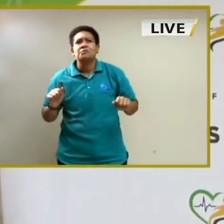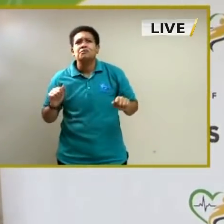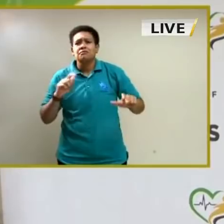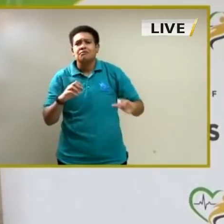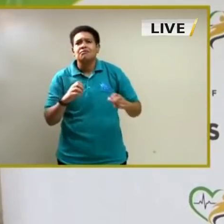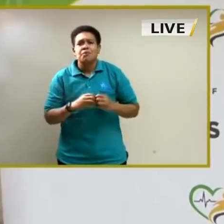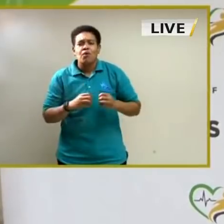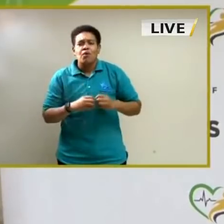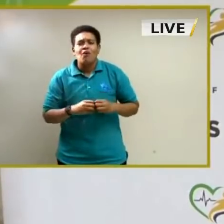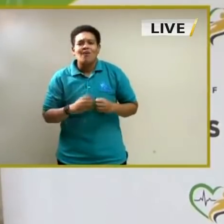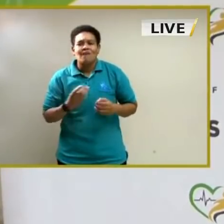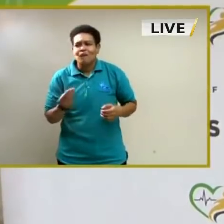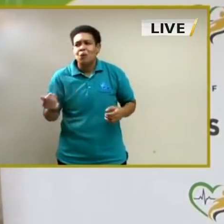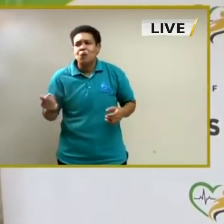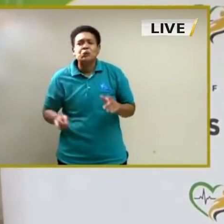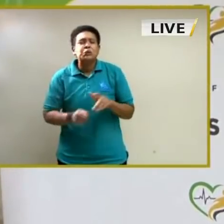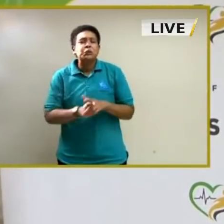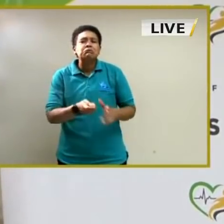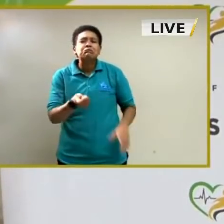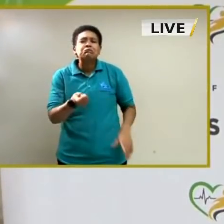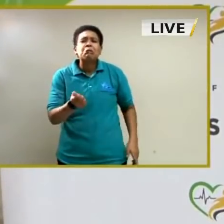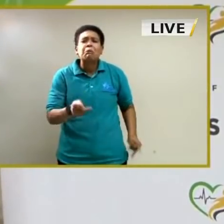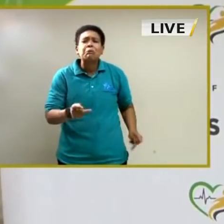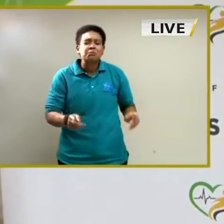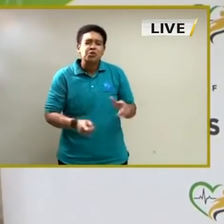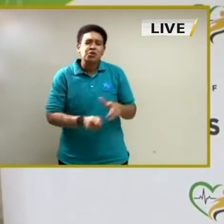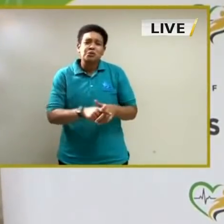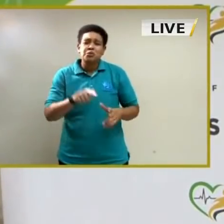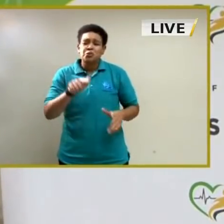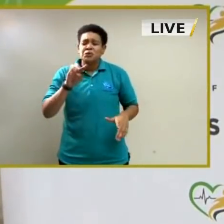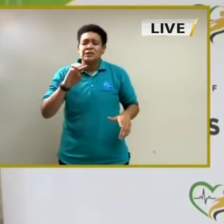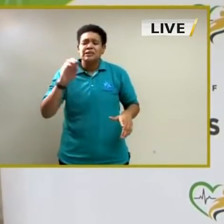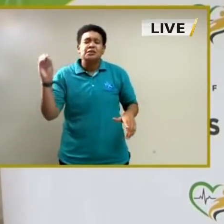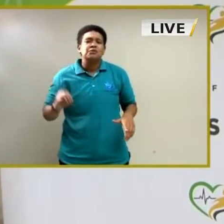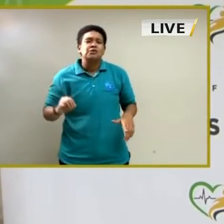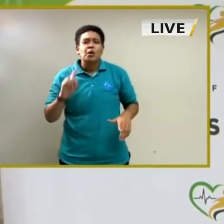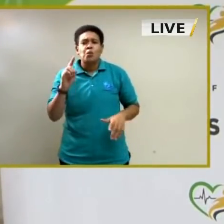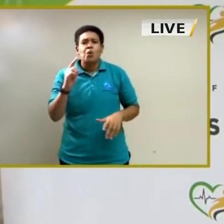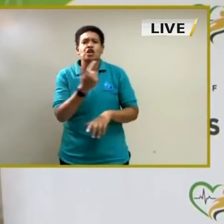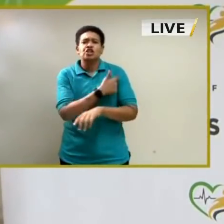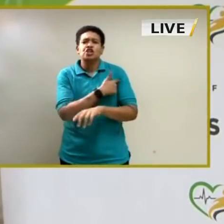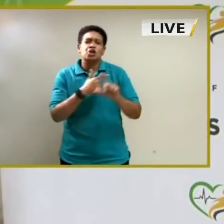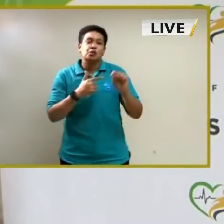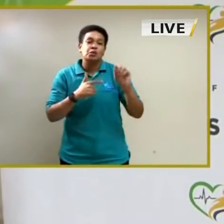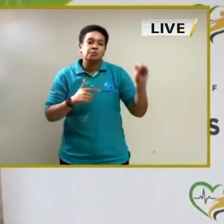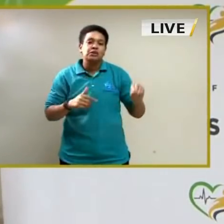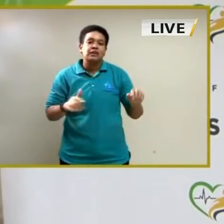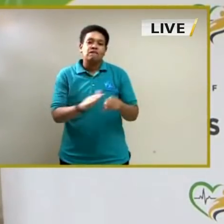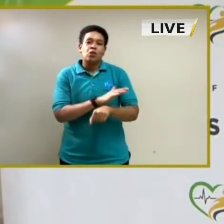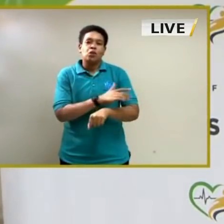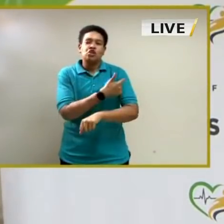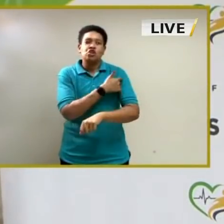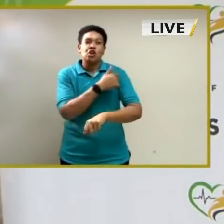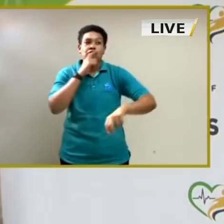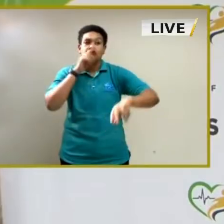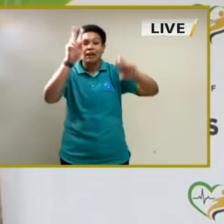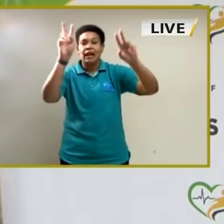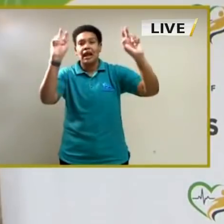low take-up, 20%, 26% single dose. You know, it's an issue that